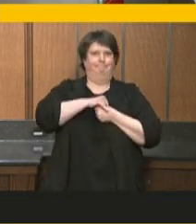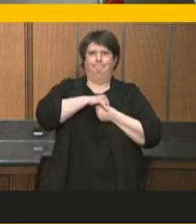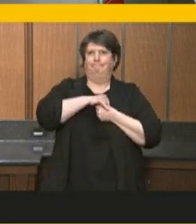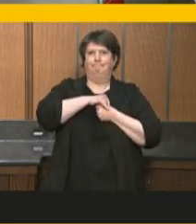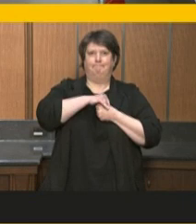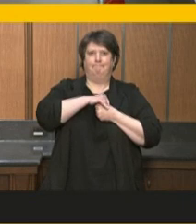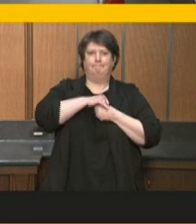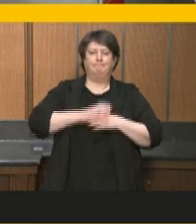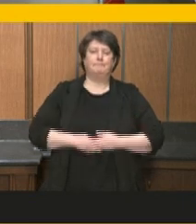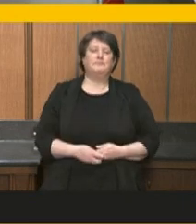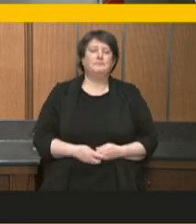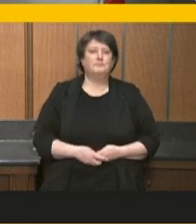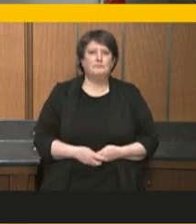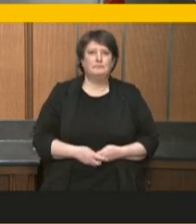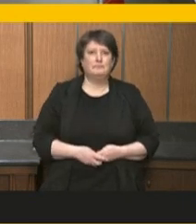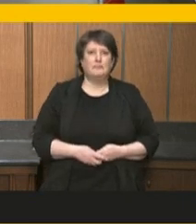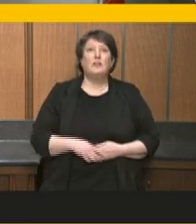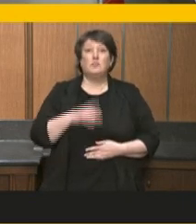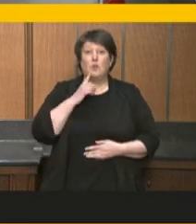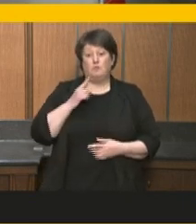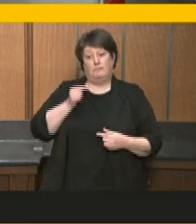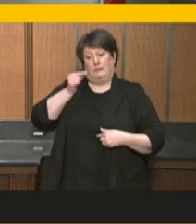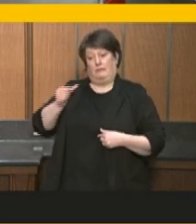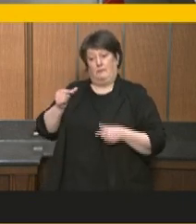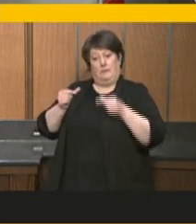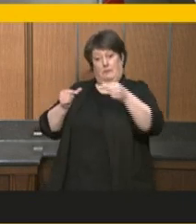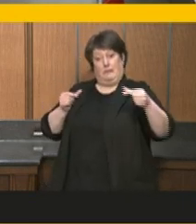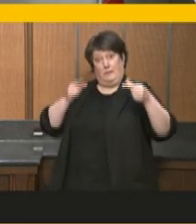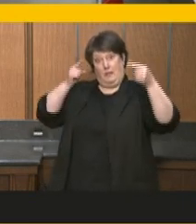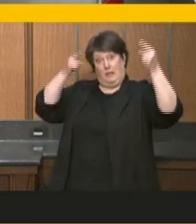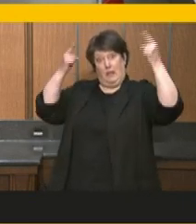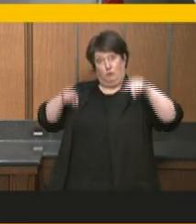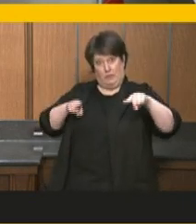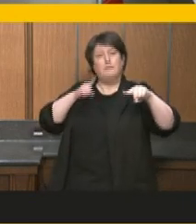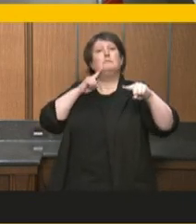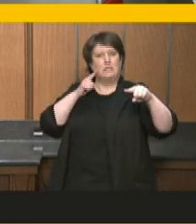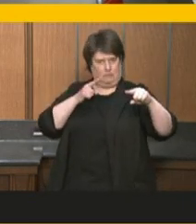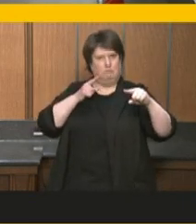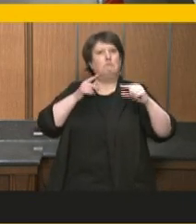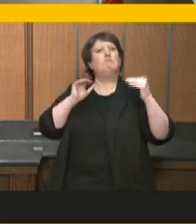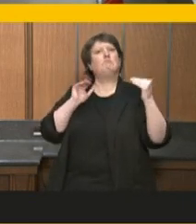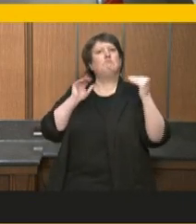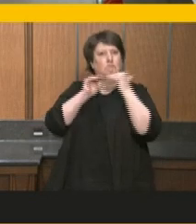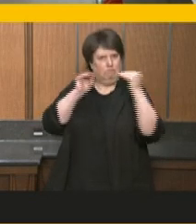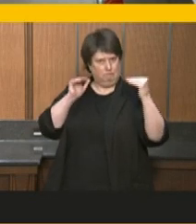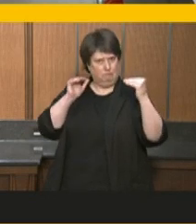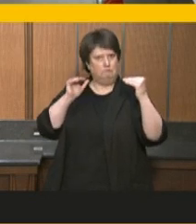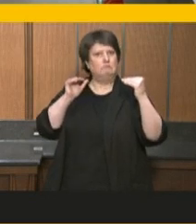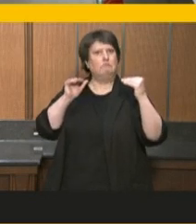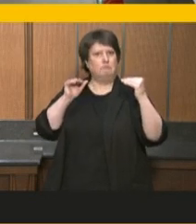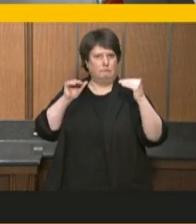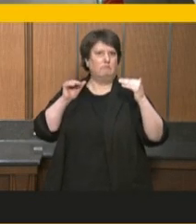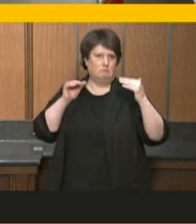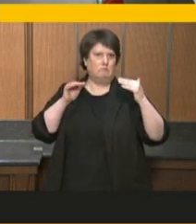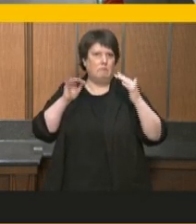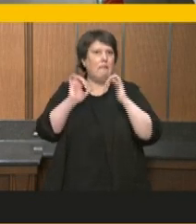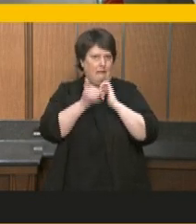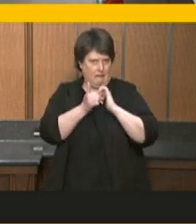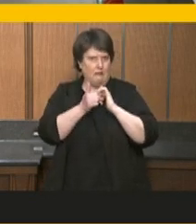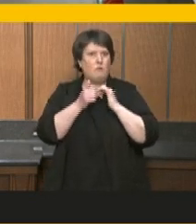measure, this collaborative measure, is reciprocal and is part of this prudent